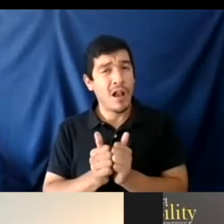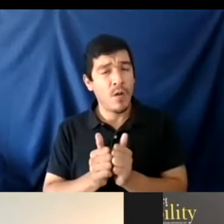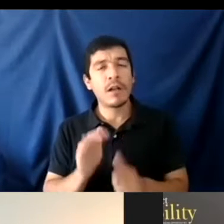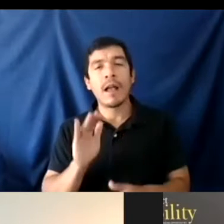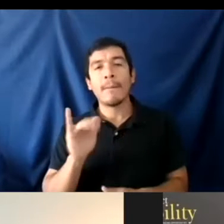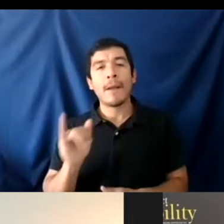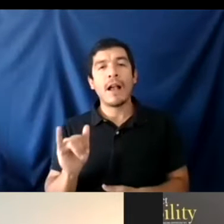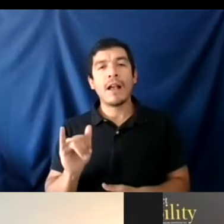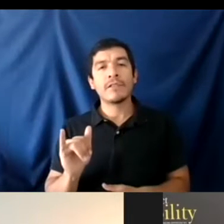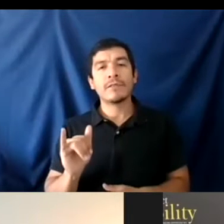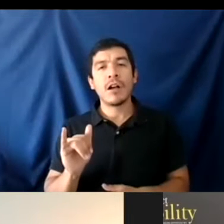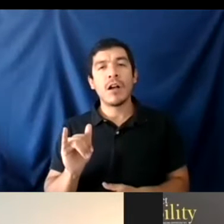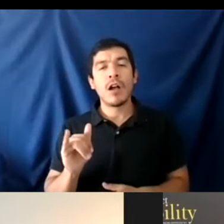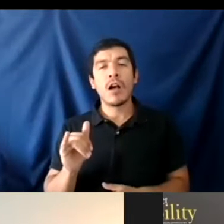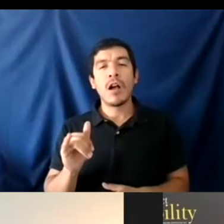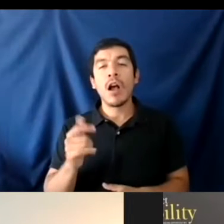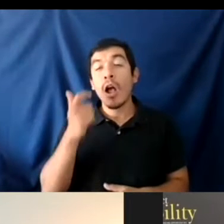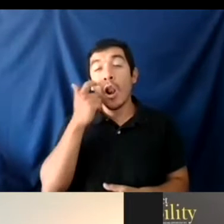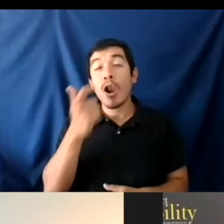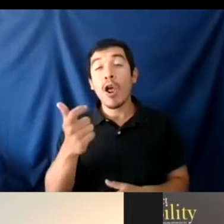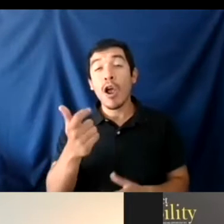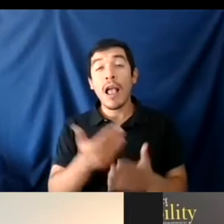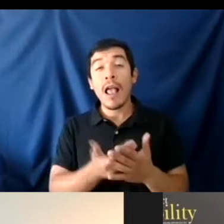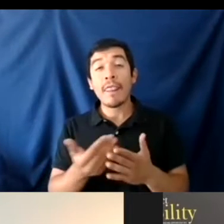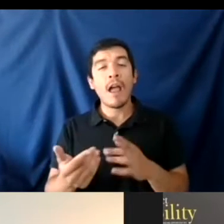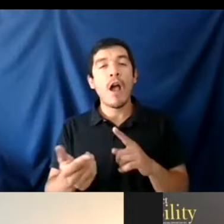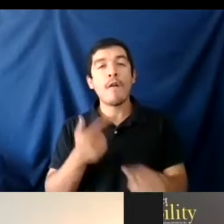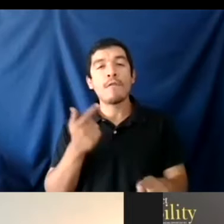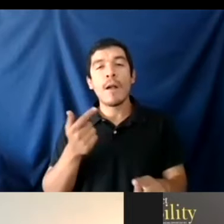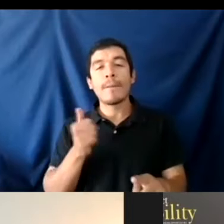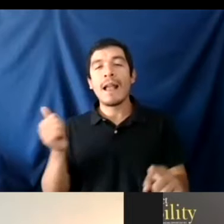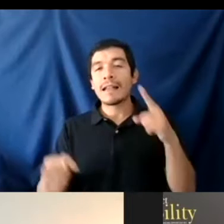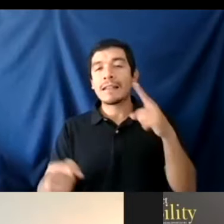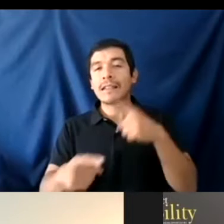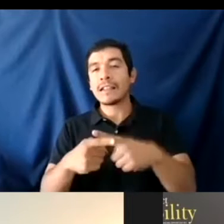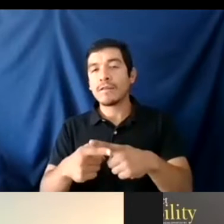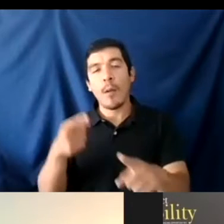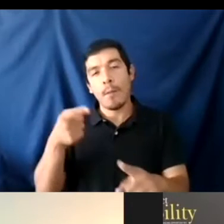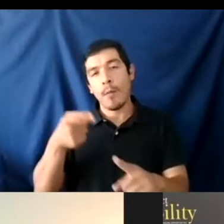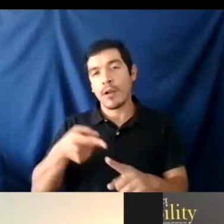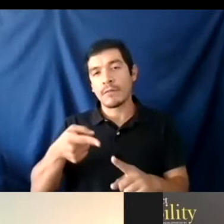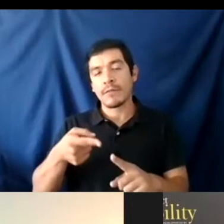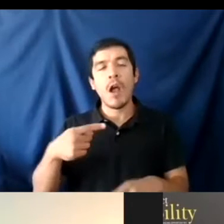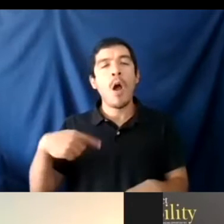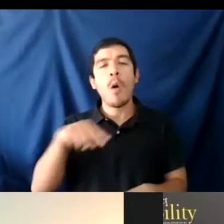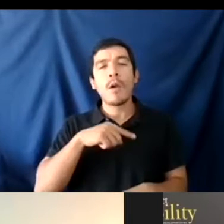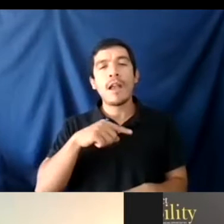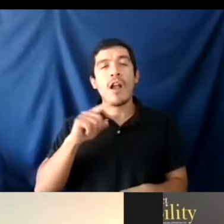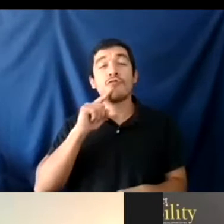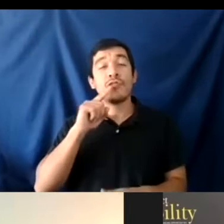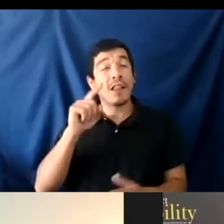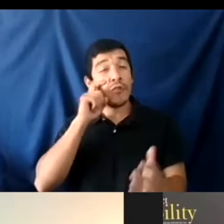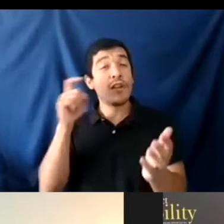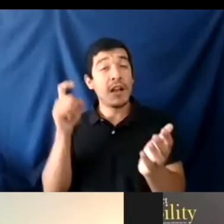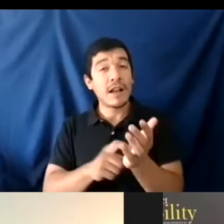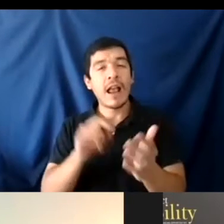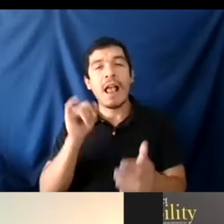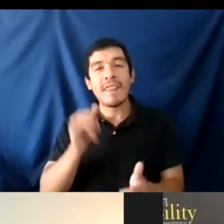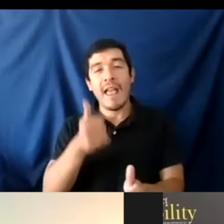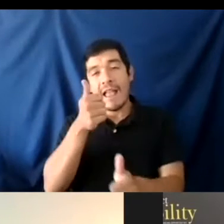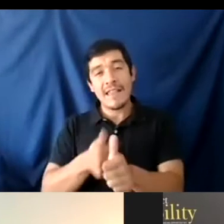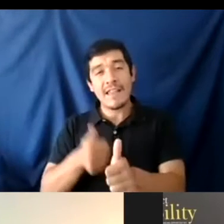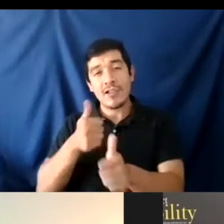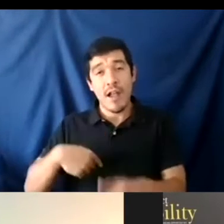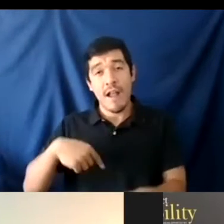by looking at things from an intersectional standpoint. We philosophically recognize that each of